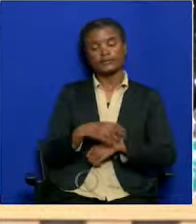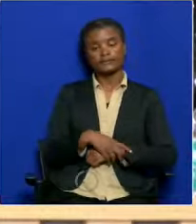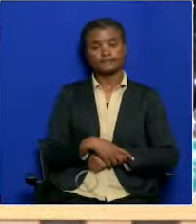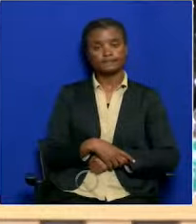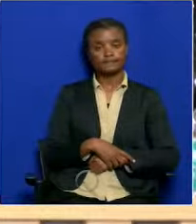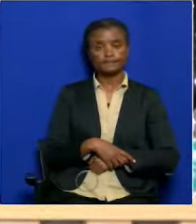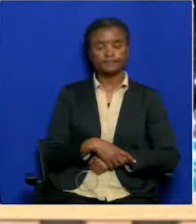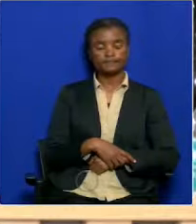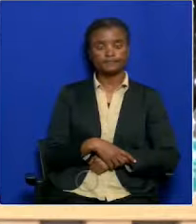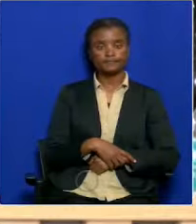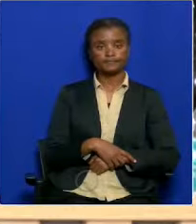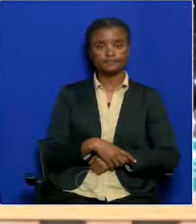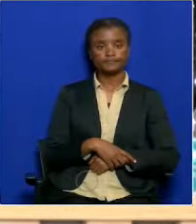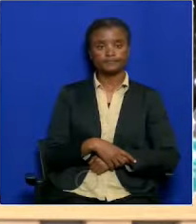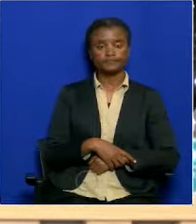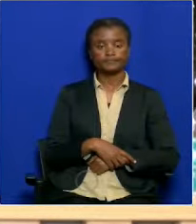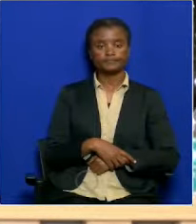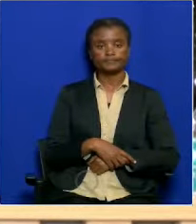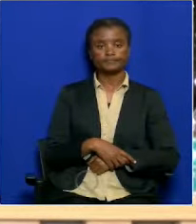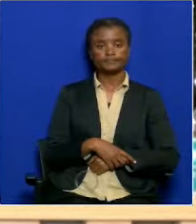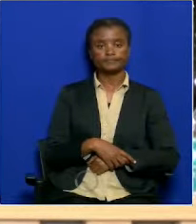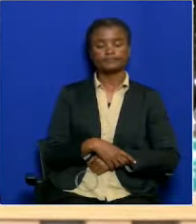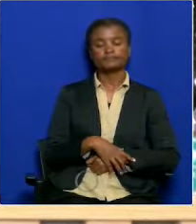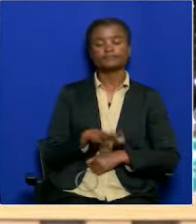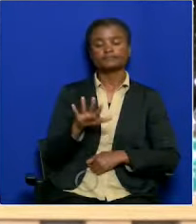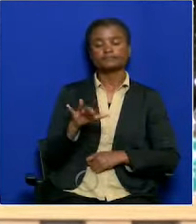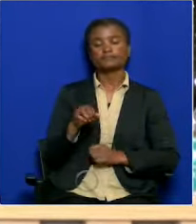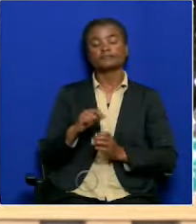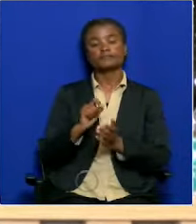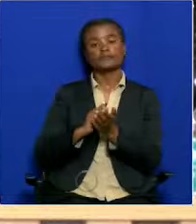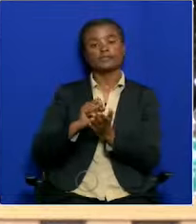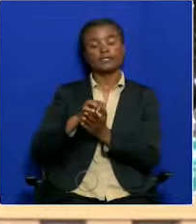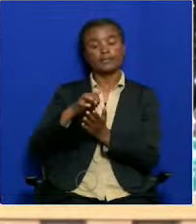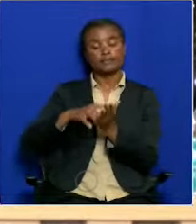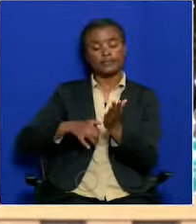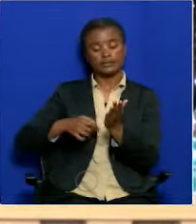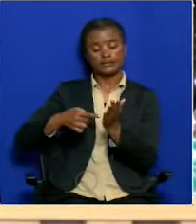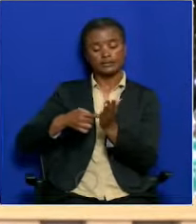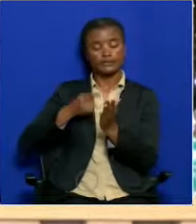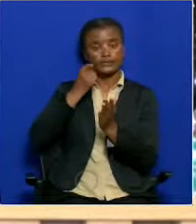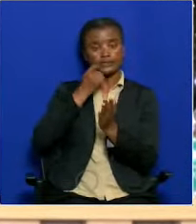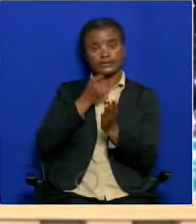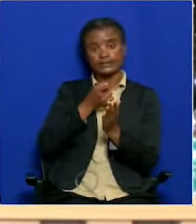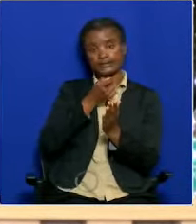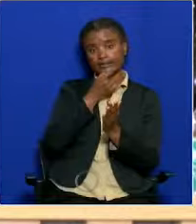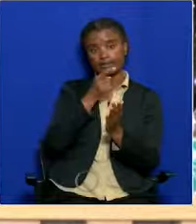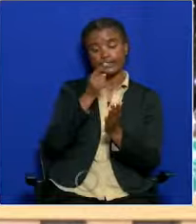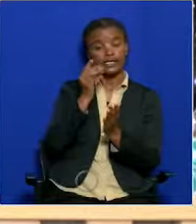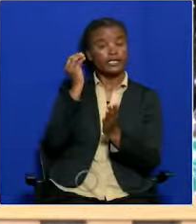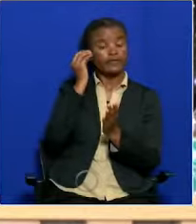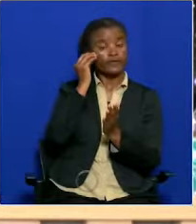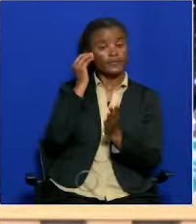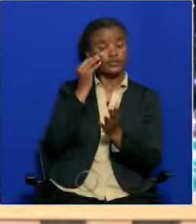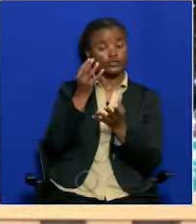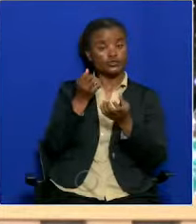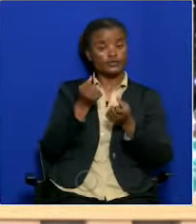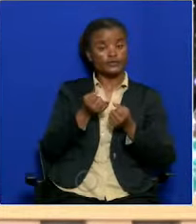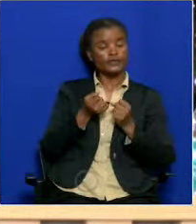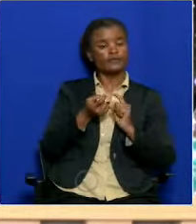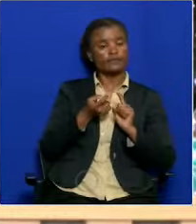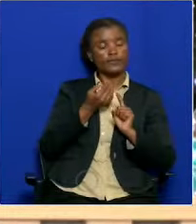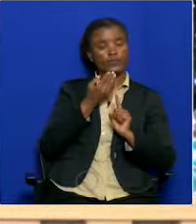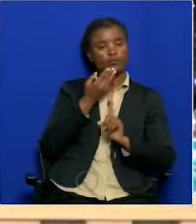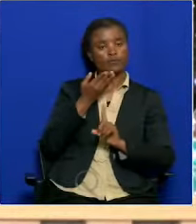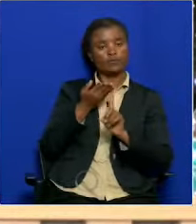Now, you say in your statement that after receiving this information from Sergeant Nkosi,